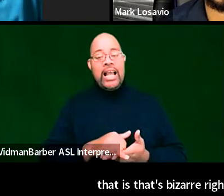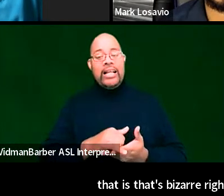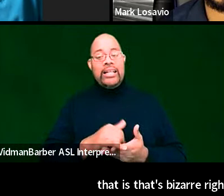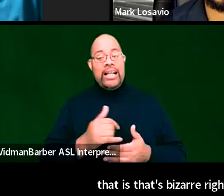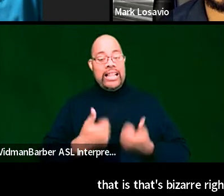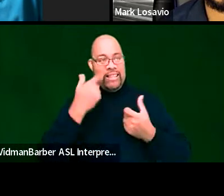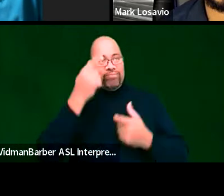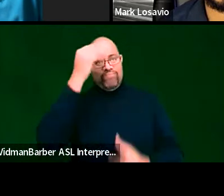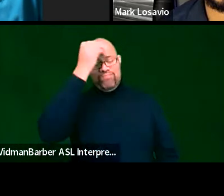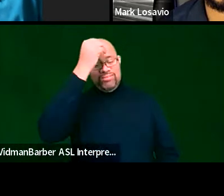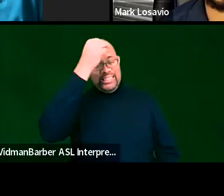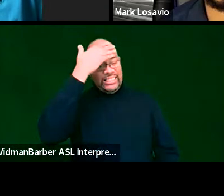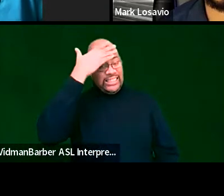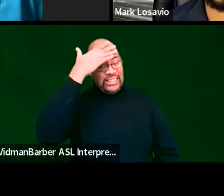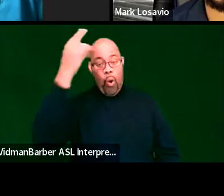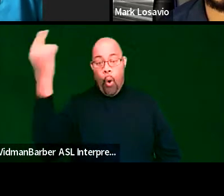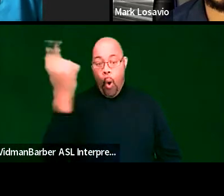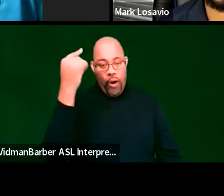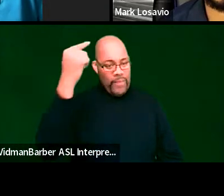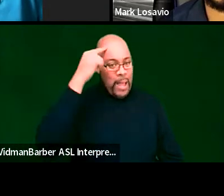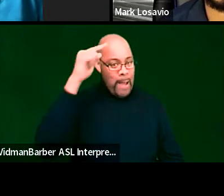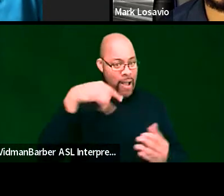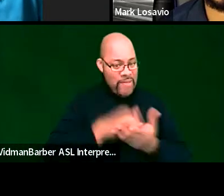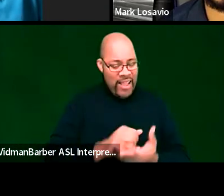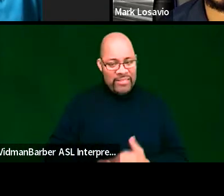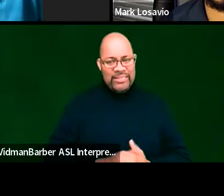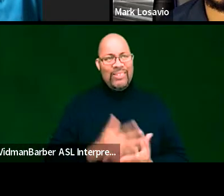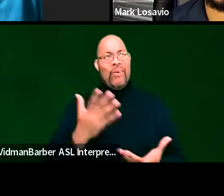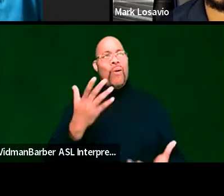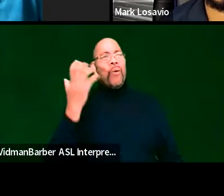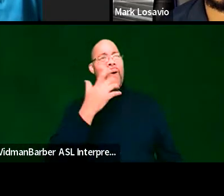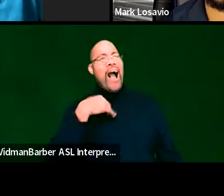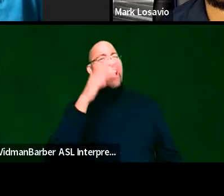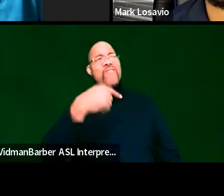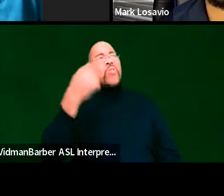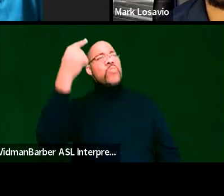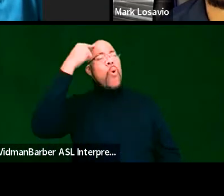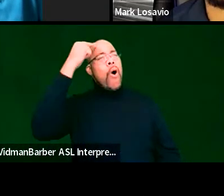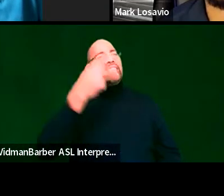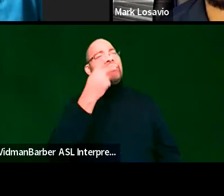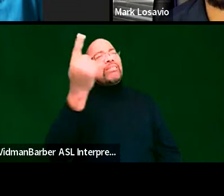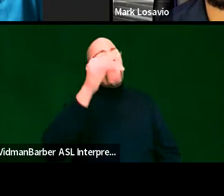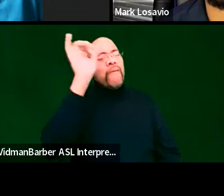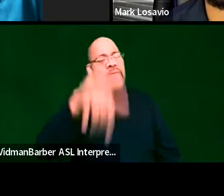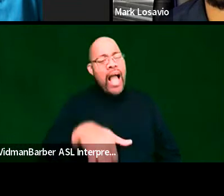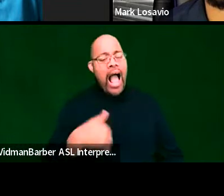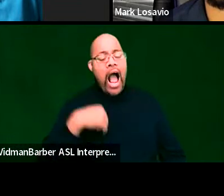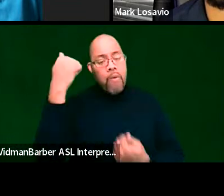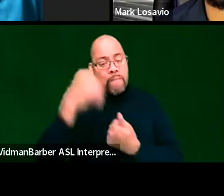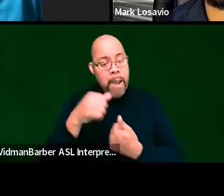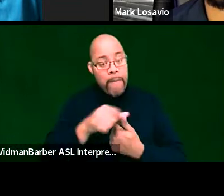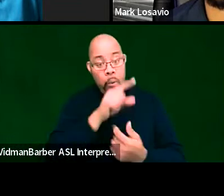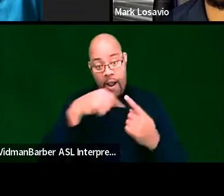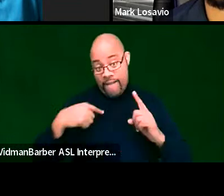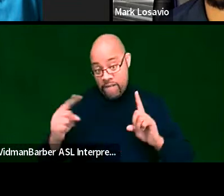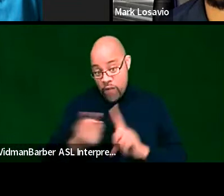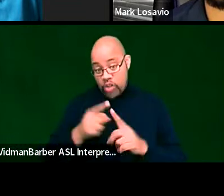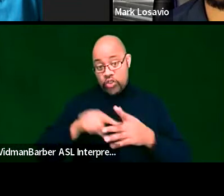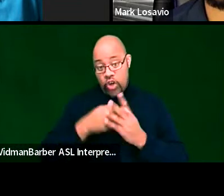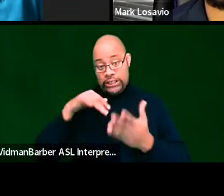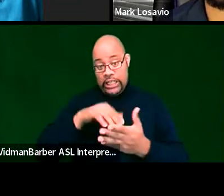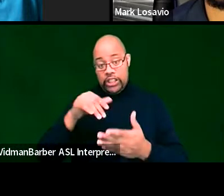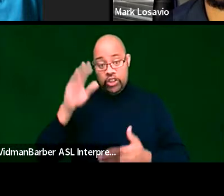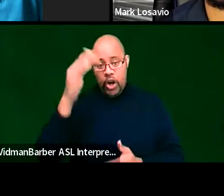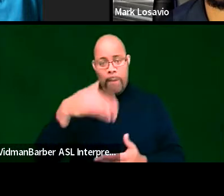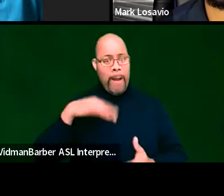live in my brain, right? That I always think about, like, oh my gosh, I never thought I would be seeing something like this. And I remember like when I first started studying sharks,